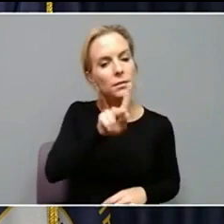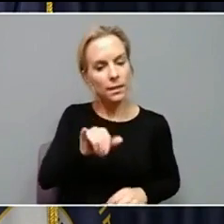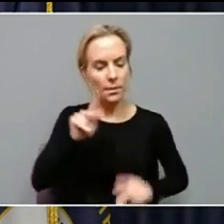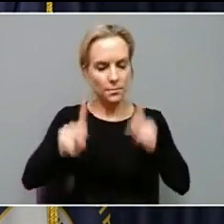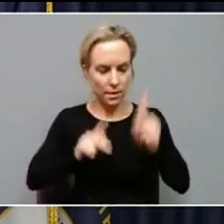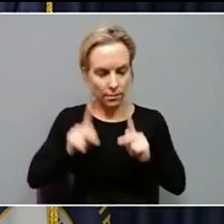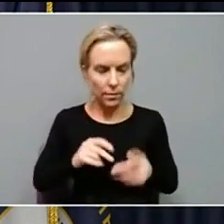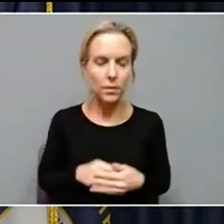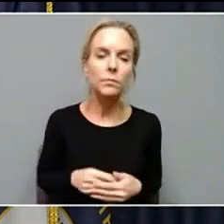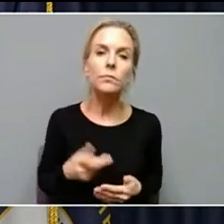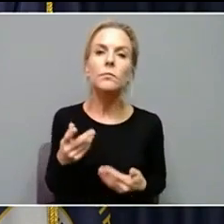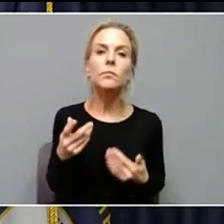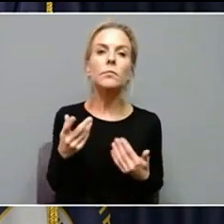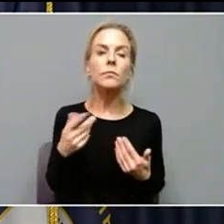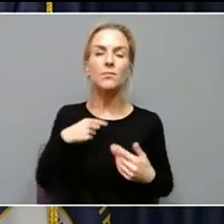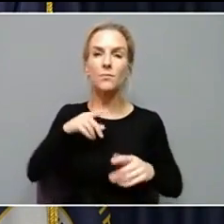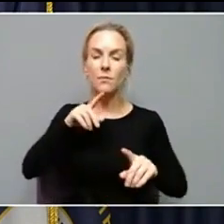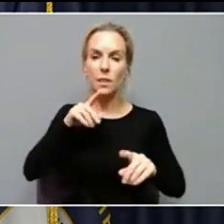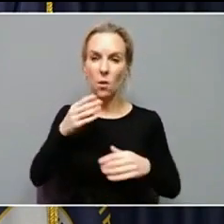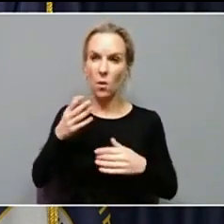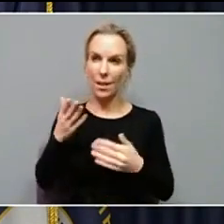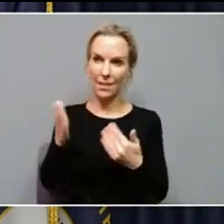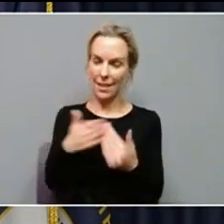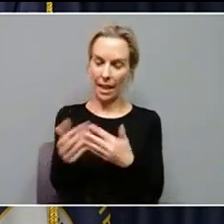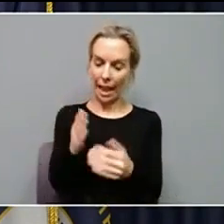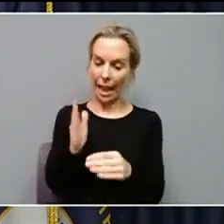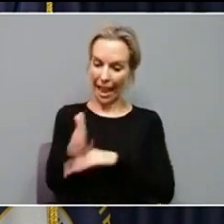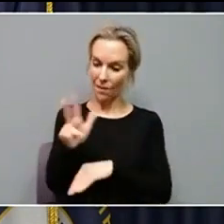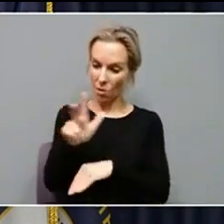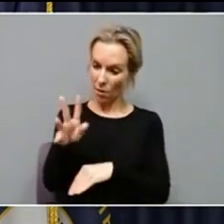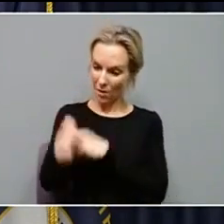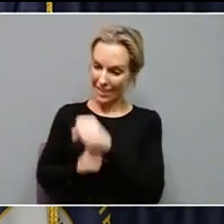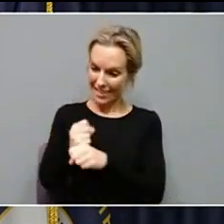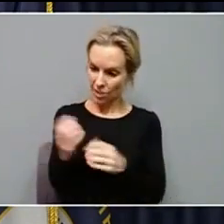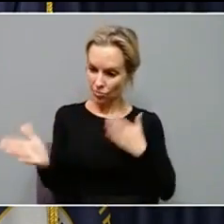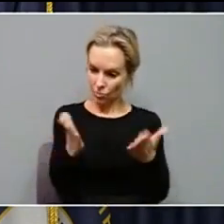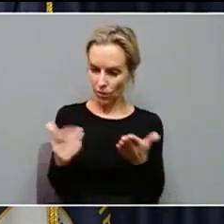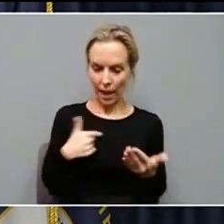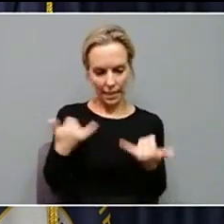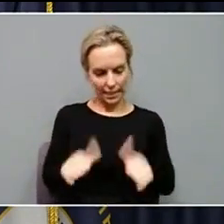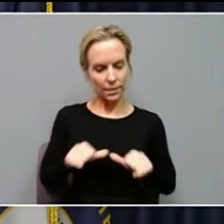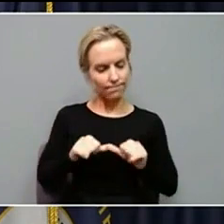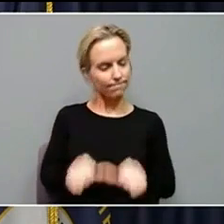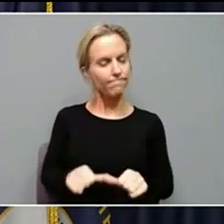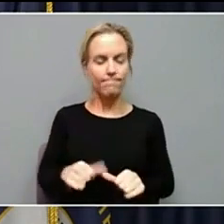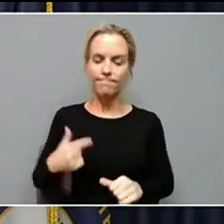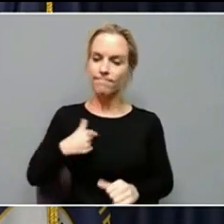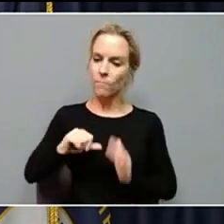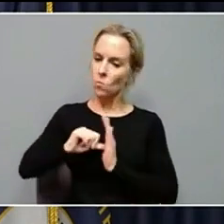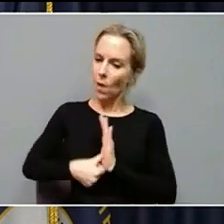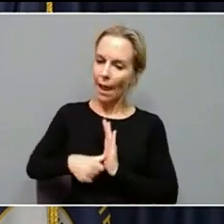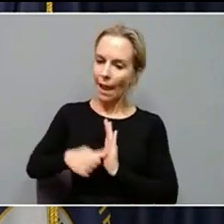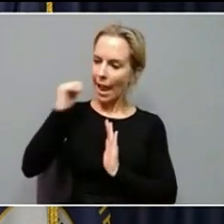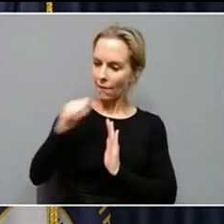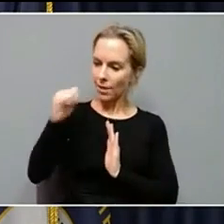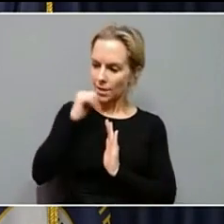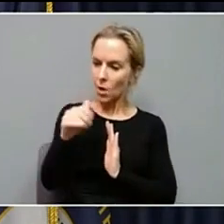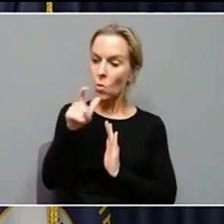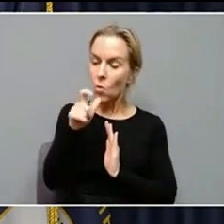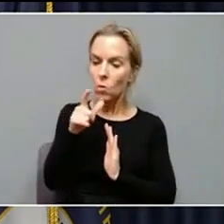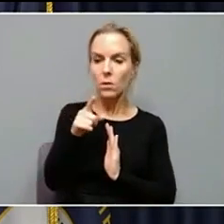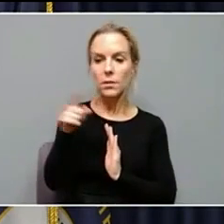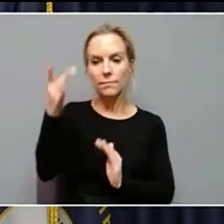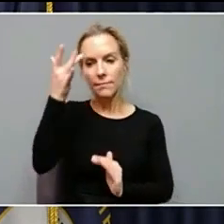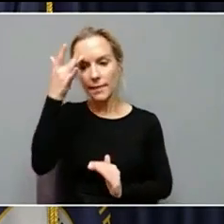Even after almost 34 years of service, I continue to be impressed every day with the intelligence, the